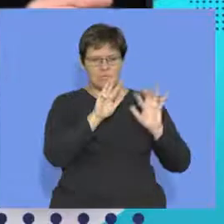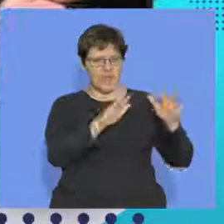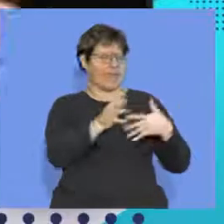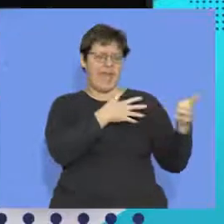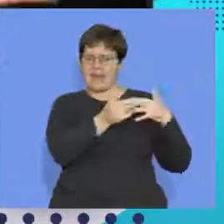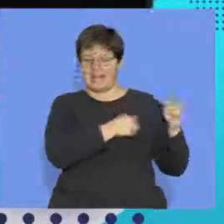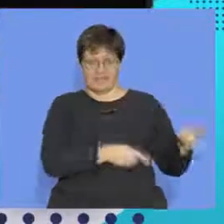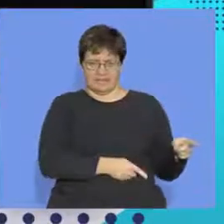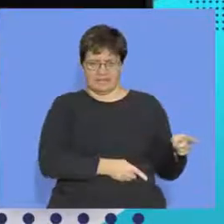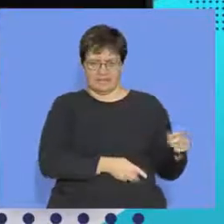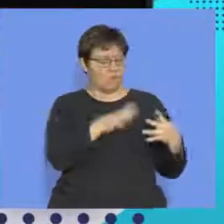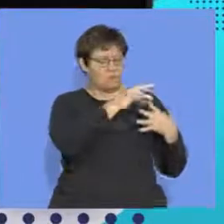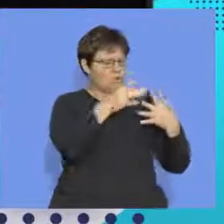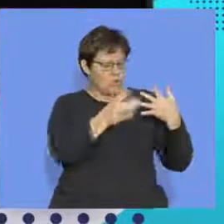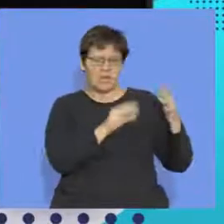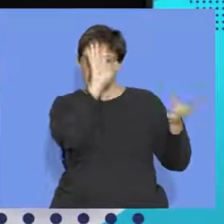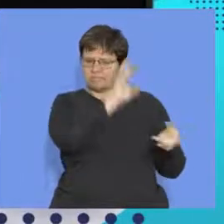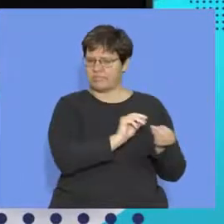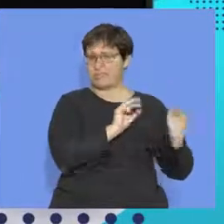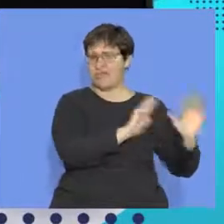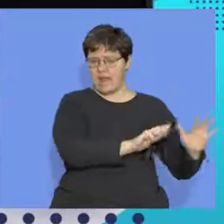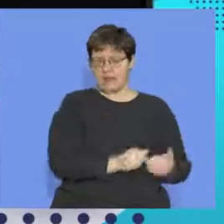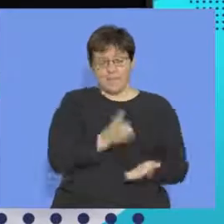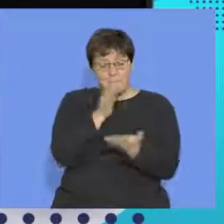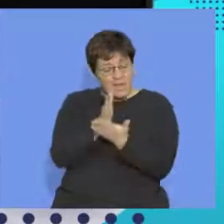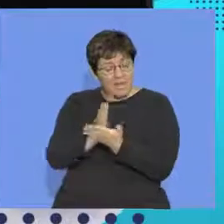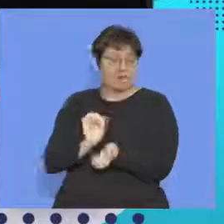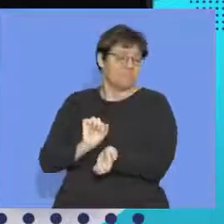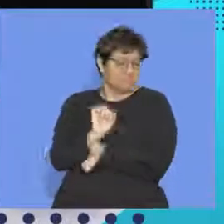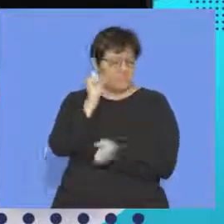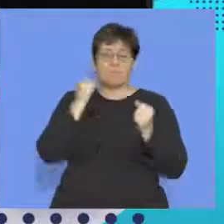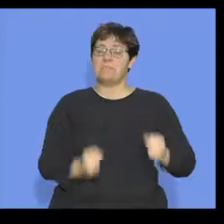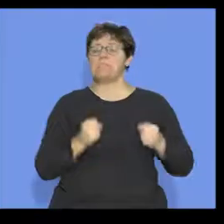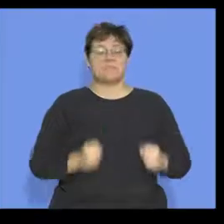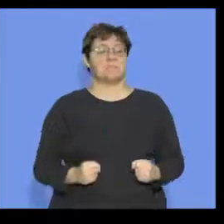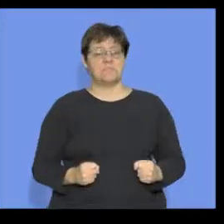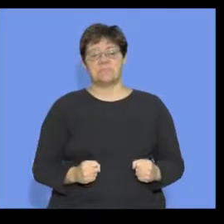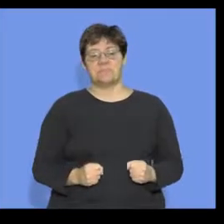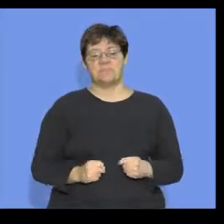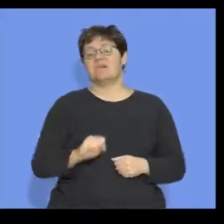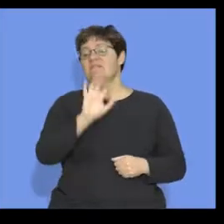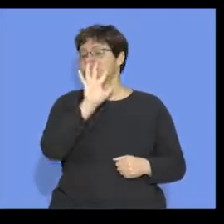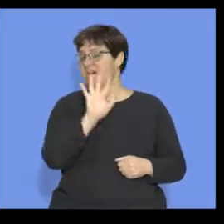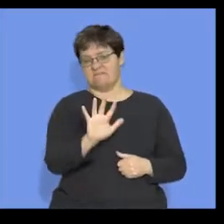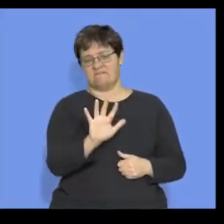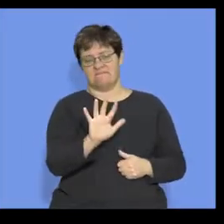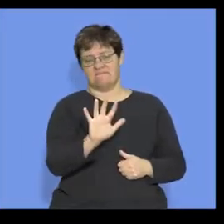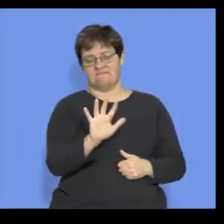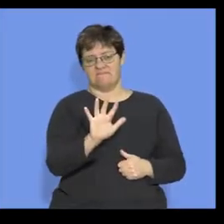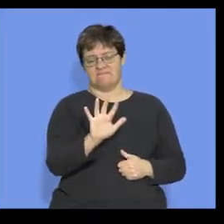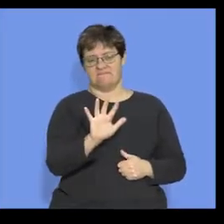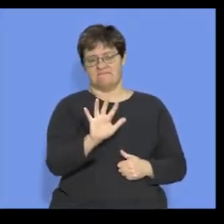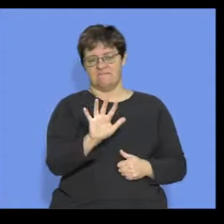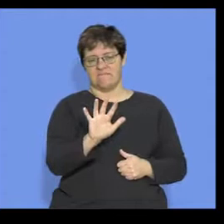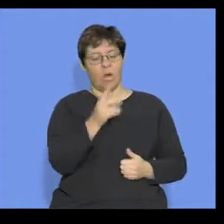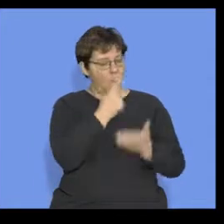1 to 9. We have 9 choices to choose. The middle one, which is the 1, because 5 must be in the middle,